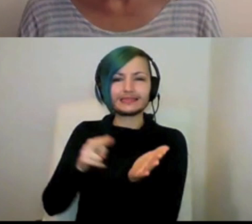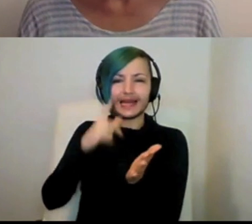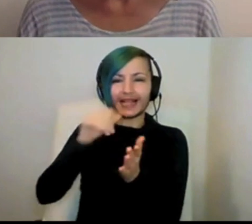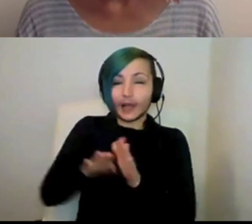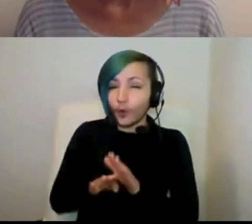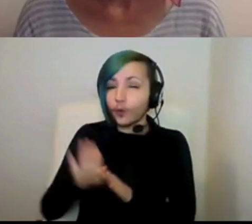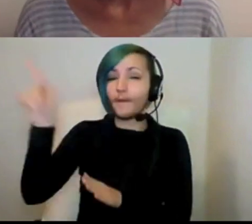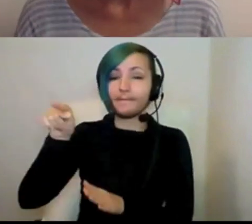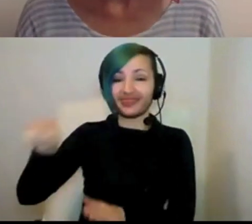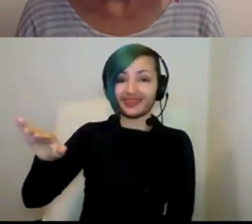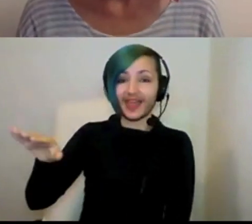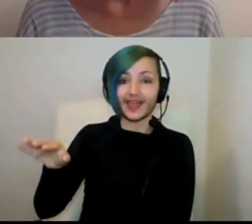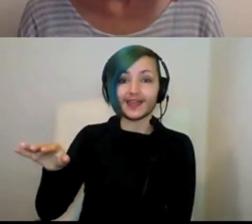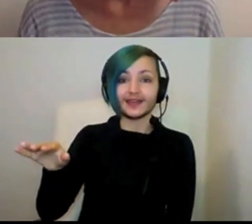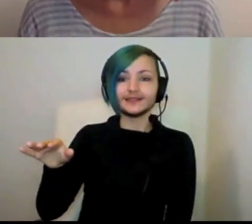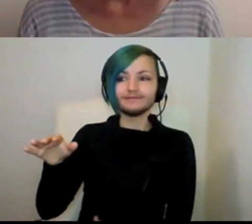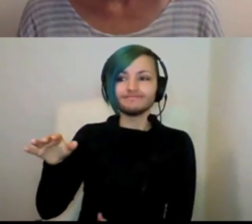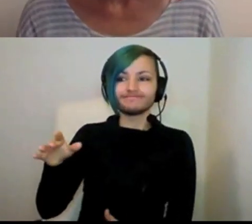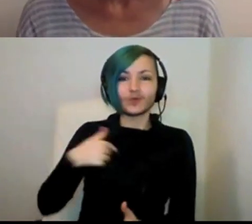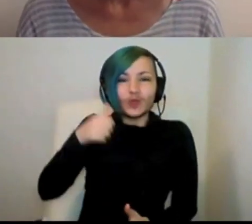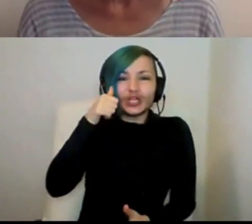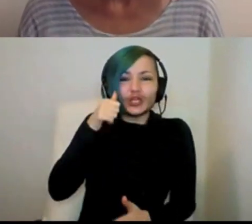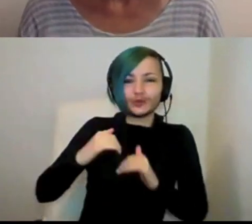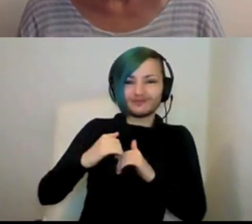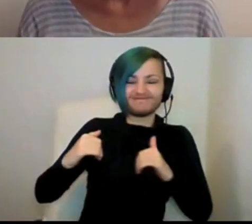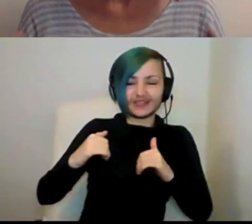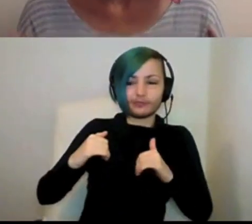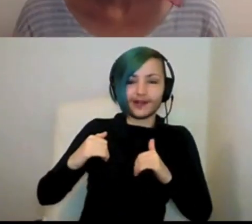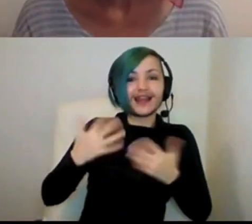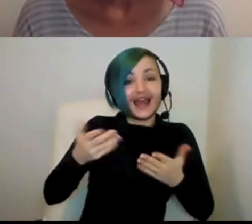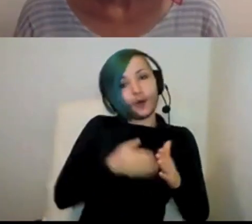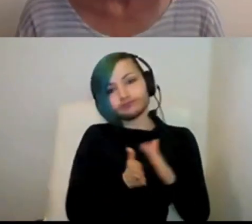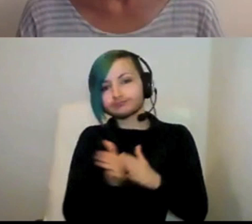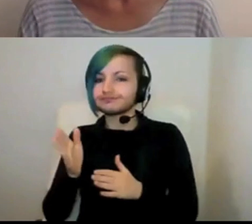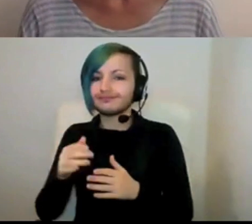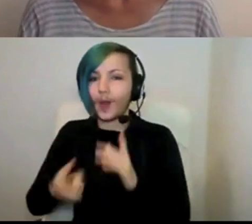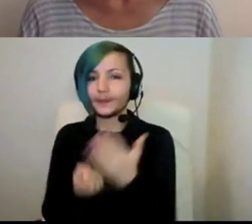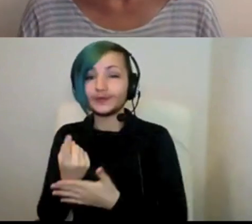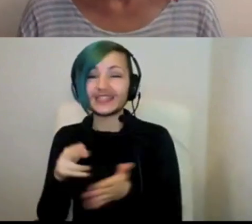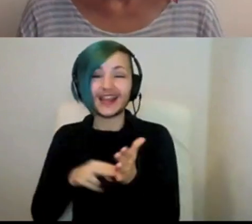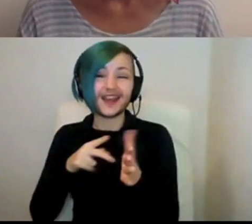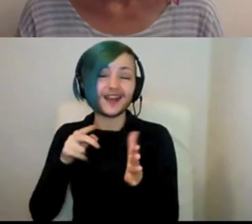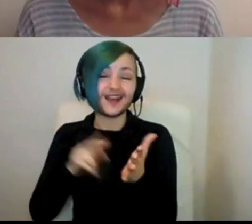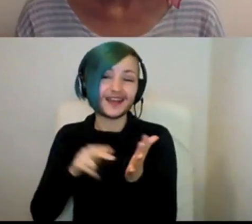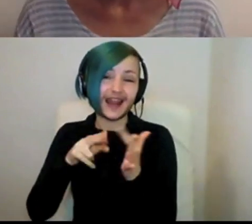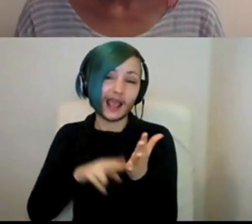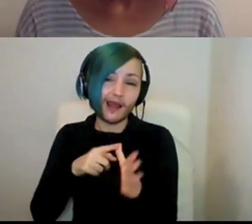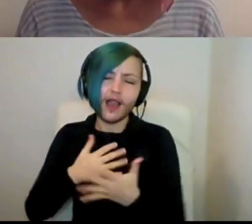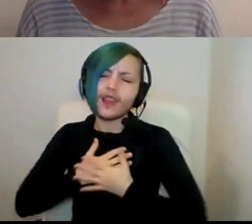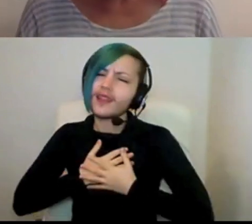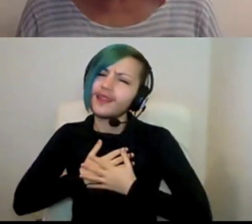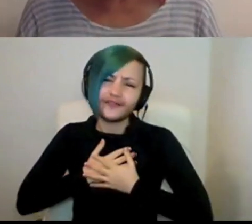you know, finally it's happening now. It's been brilliant, and Nana's just been absolutely loving it. You know, she's totally in her